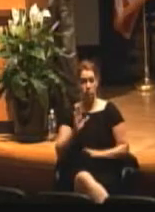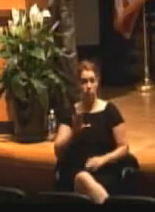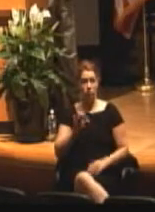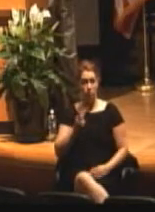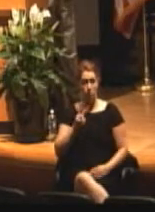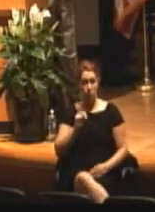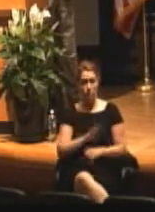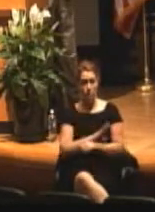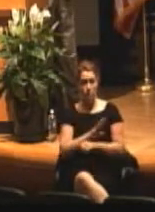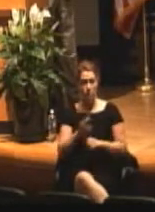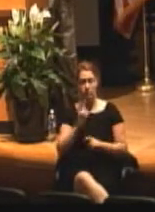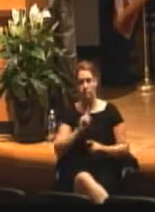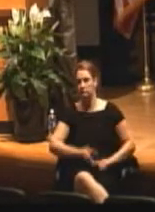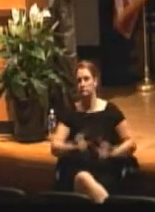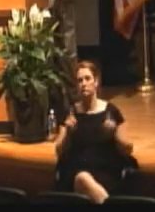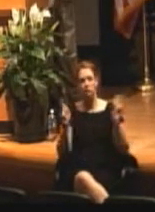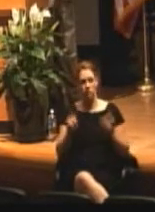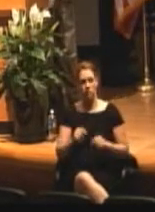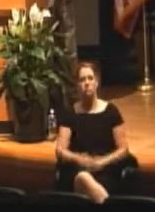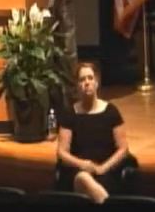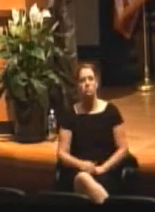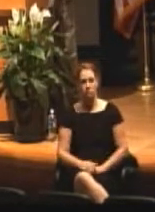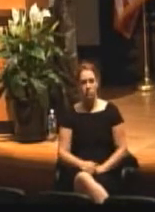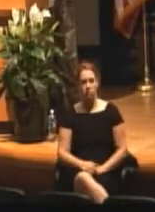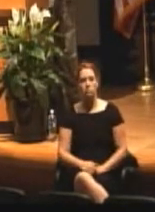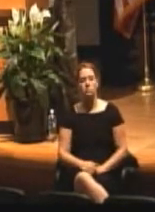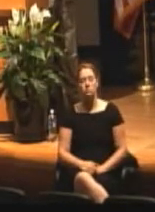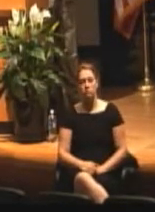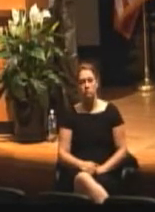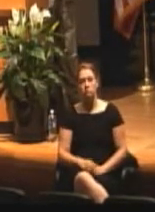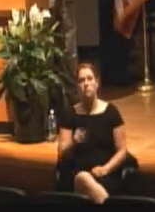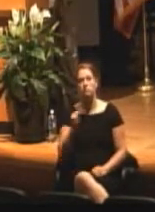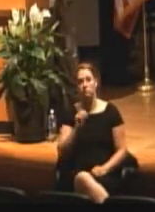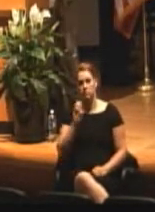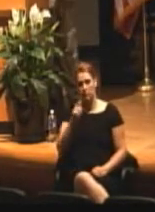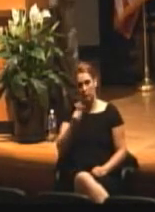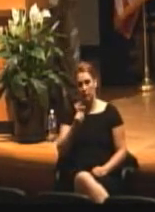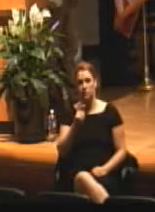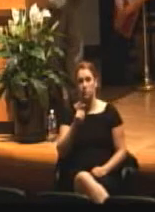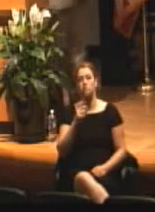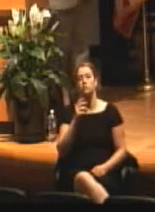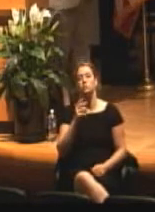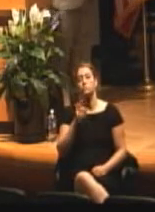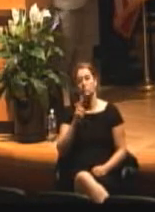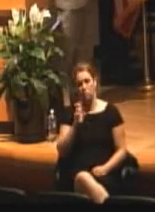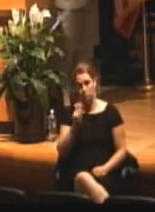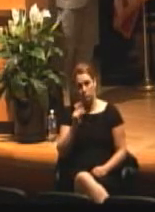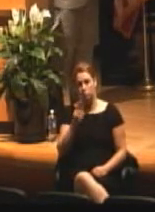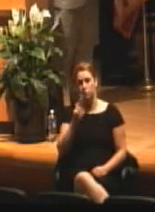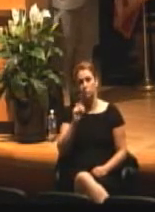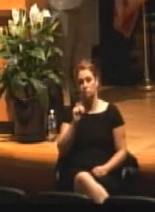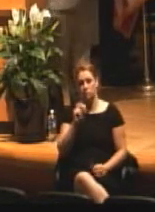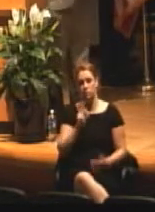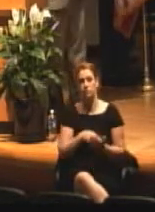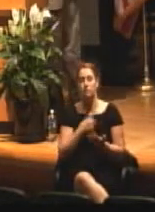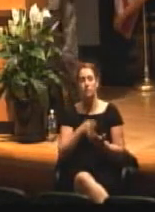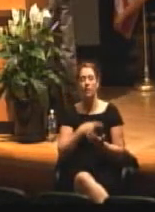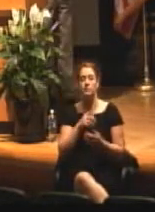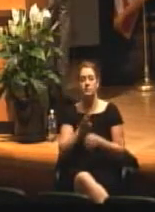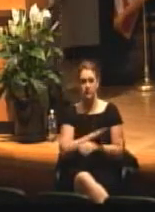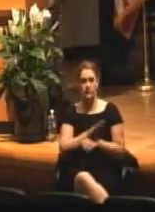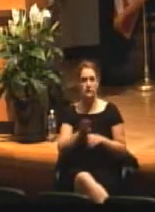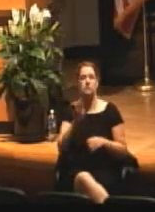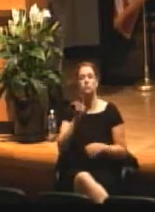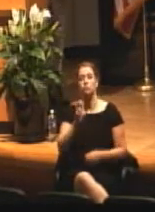lot different for self-employment. They take those tax returns. Sometimes we'll have to get business returns, things like that. And then we're going to kind of go through